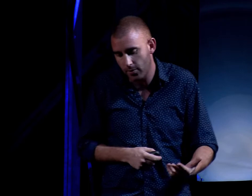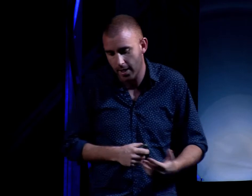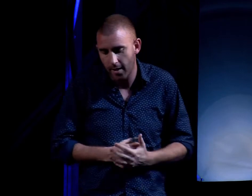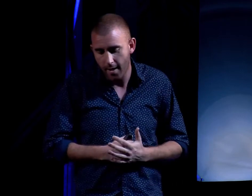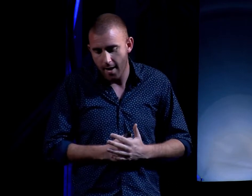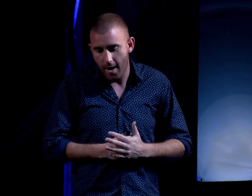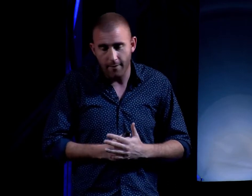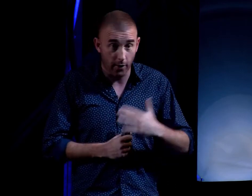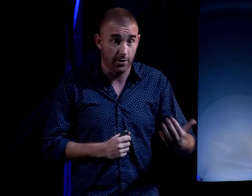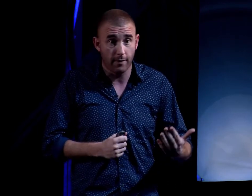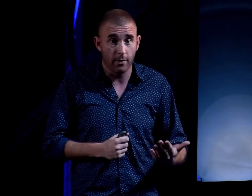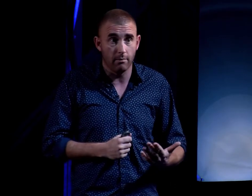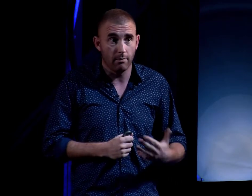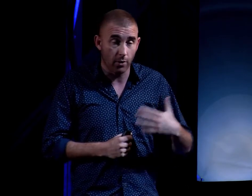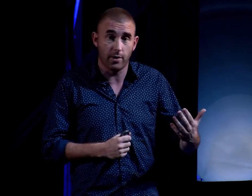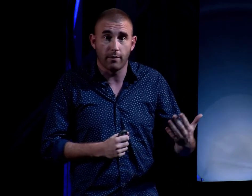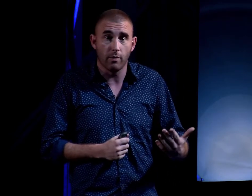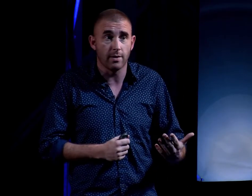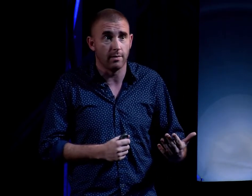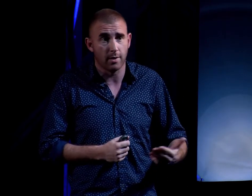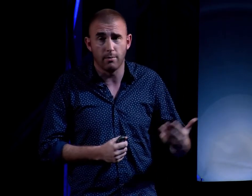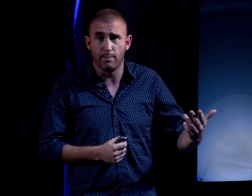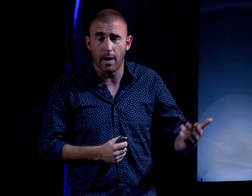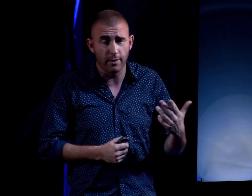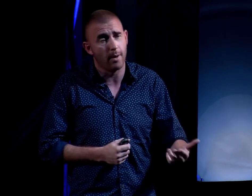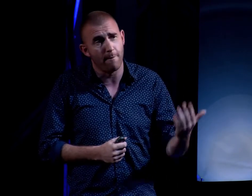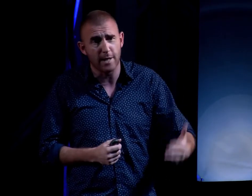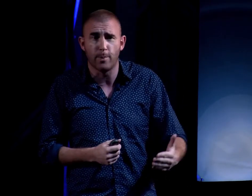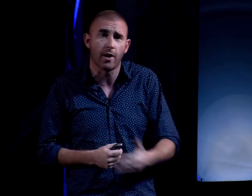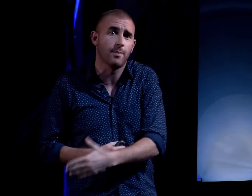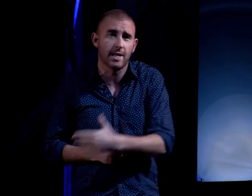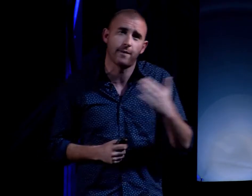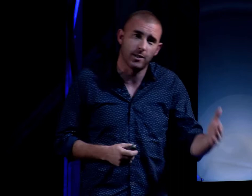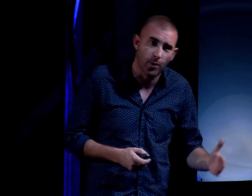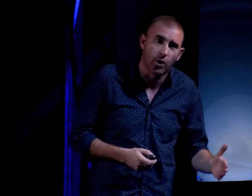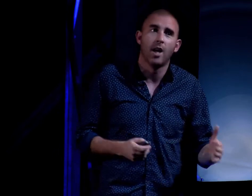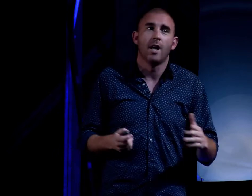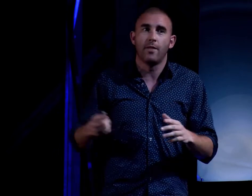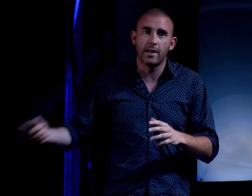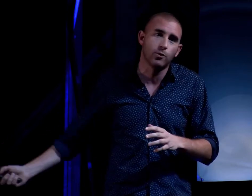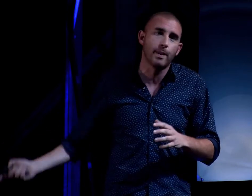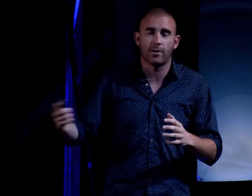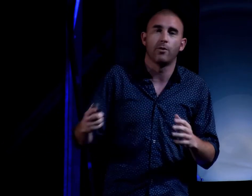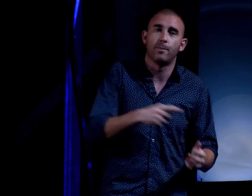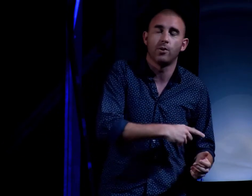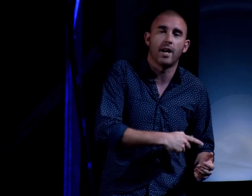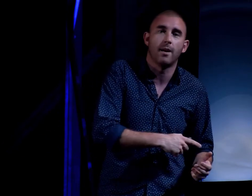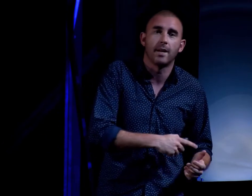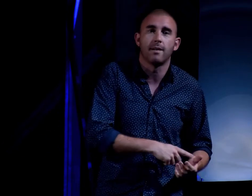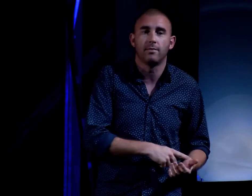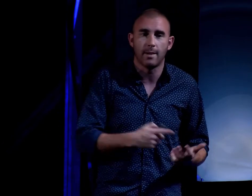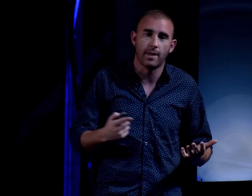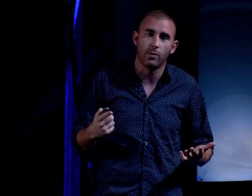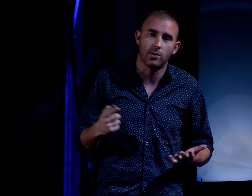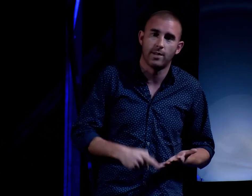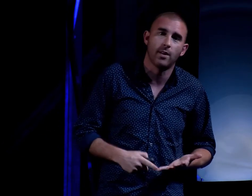people use it for lots of different reasons. So every time Facebook updates Facebook, they use BitTorrent to push that